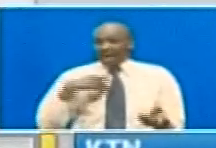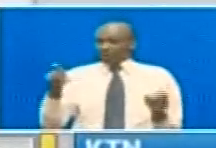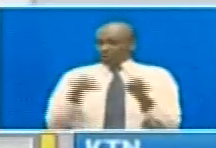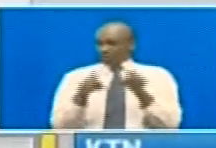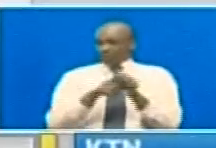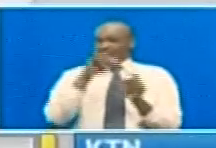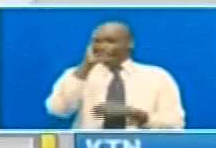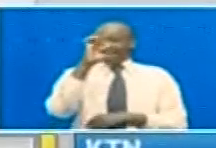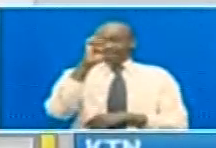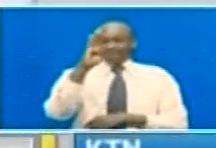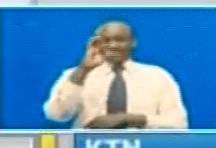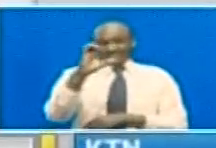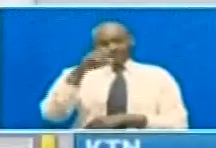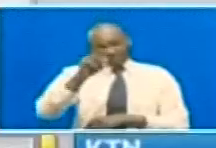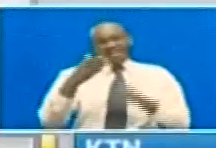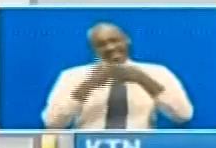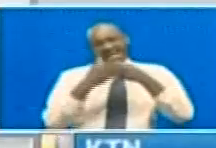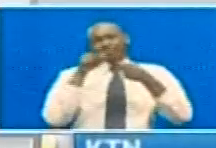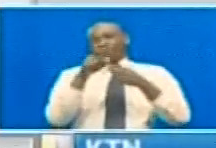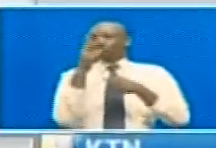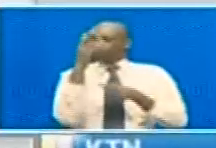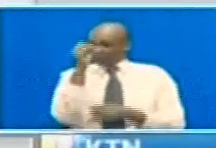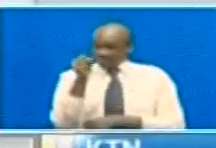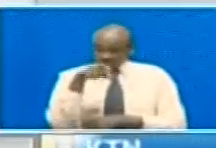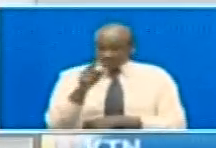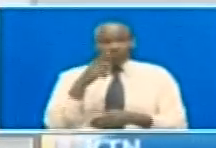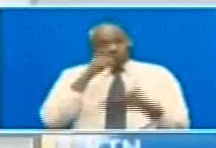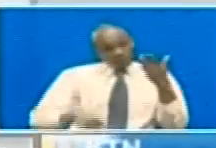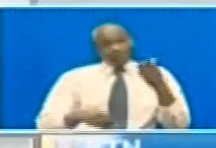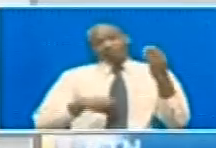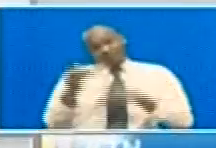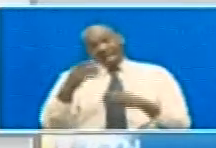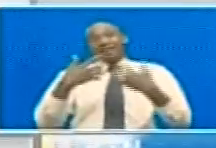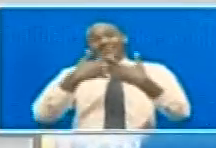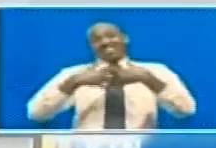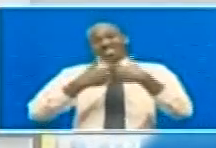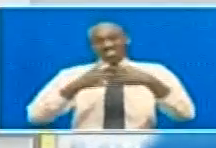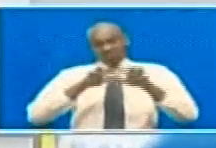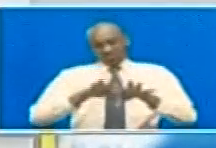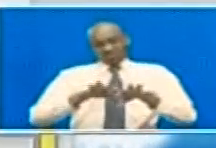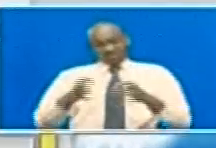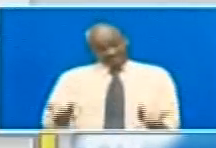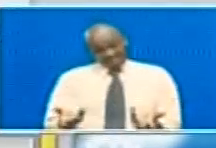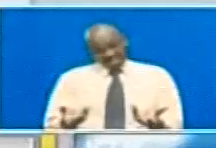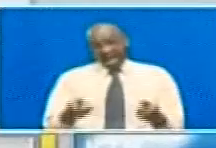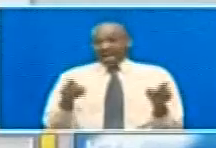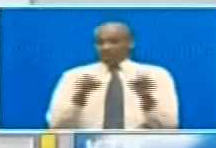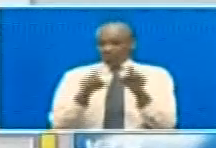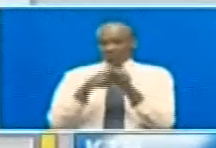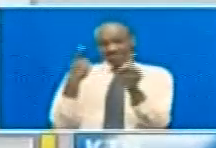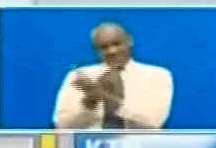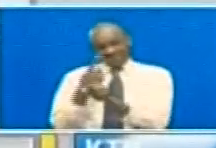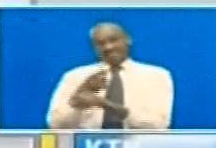Commission, which apparently spent 9.25 billion shillings procuring biometric voter registration kits, electronic voter